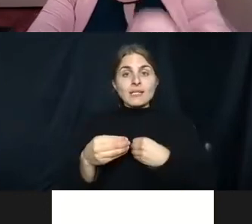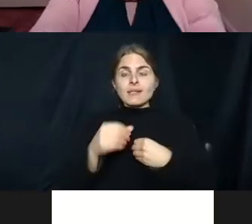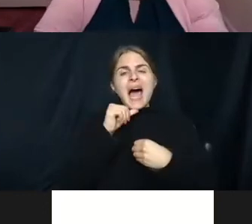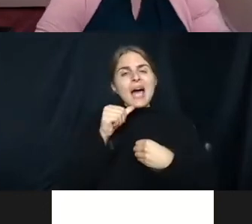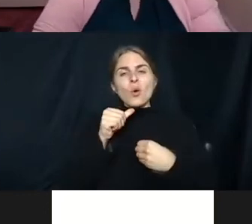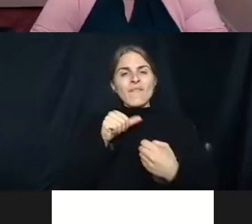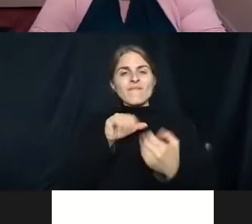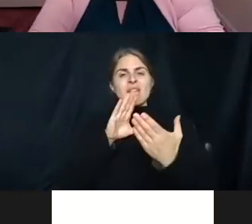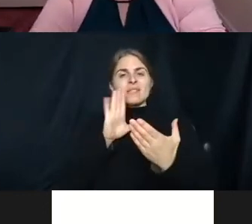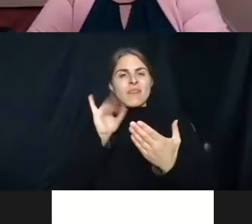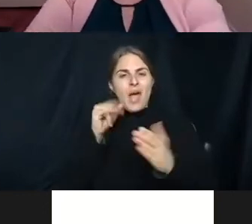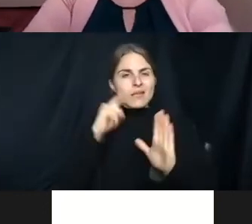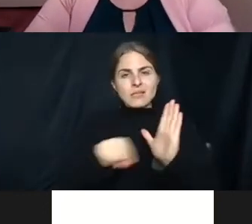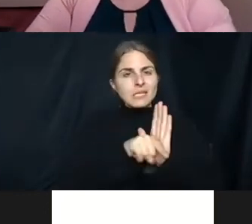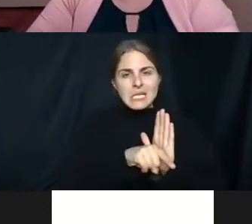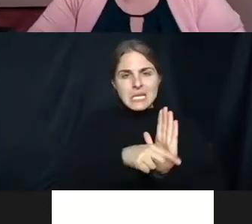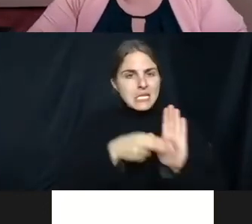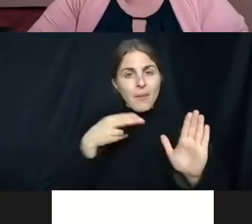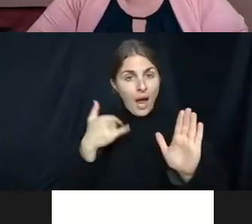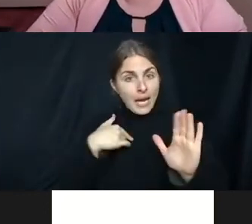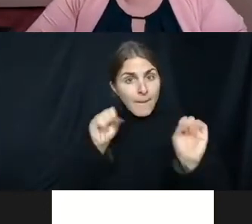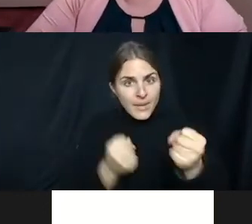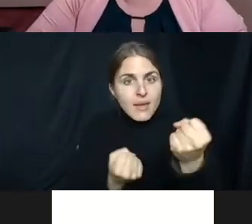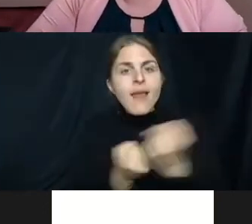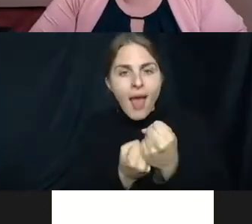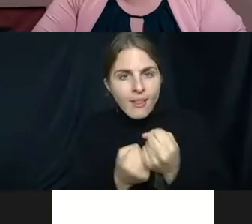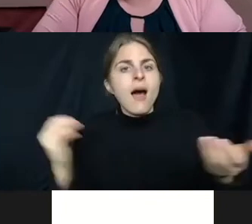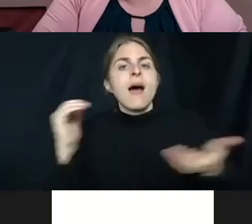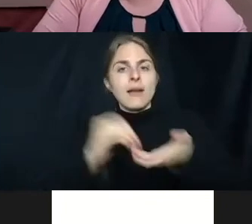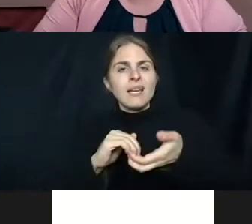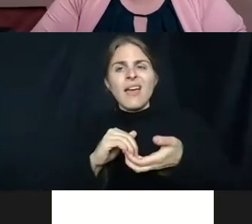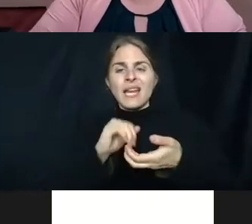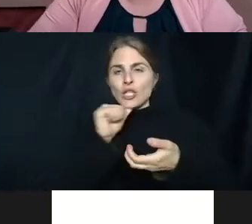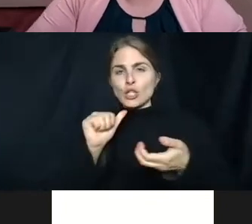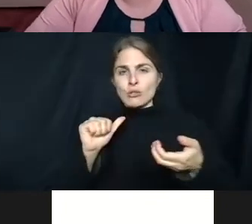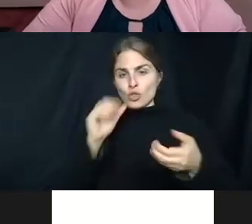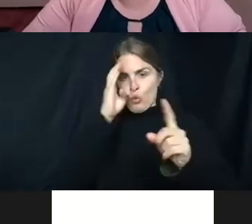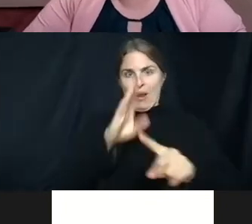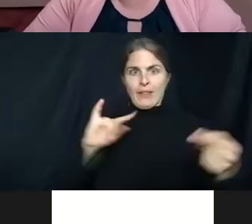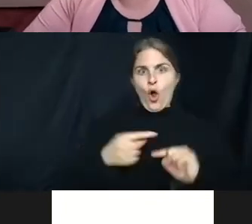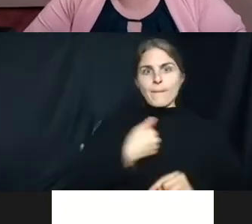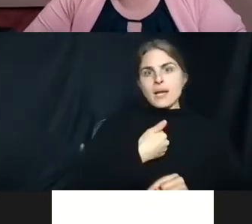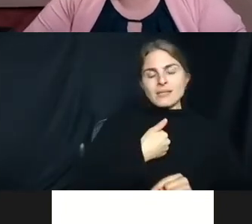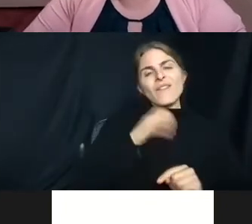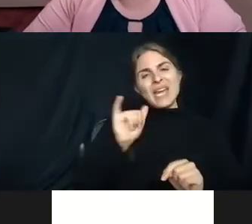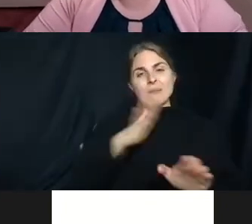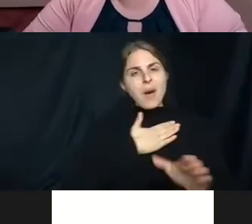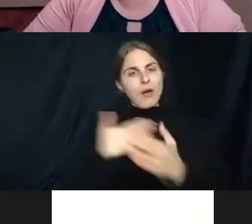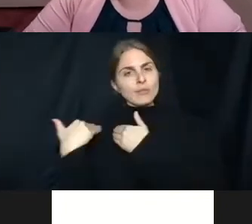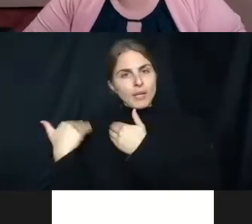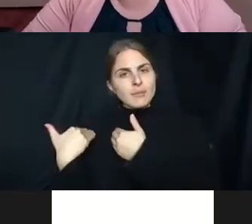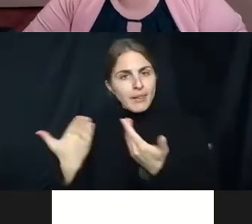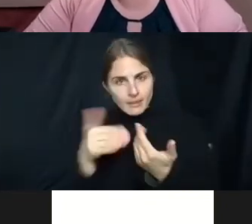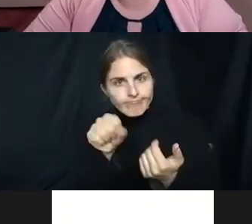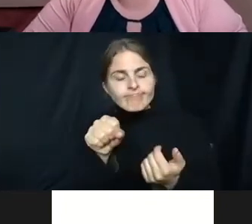stigma, and I can be an ally and advocate for this information in a way that doesn't cause direct harm to myself, I do feel that that's a responsibility. And